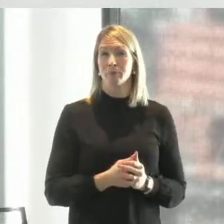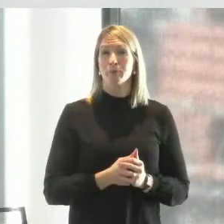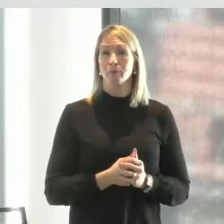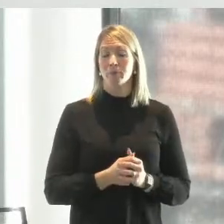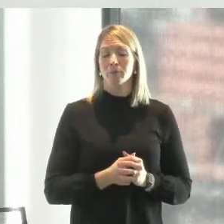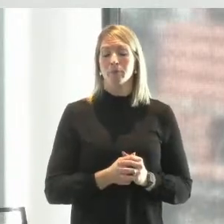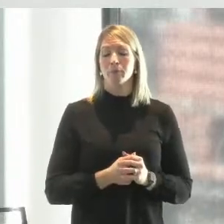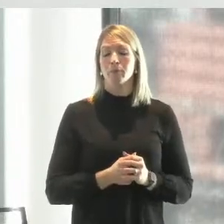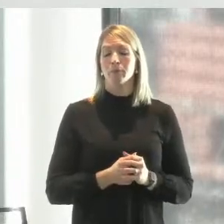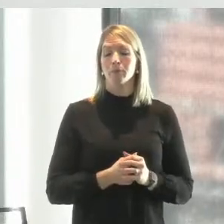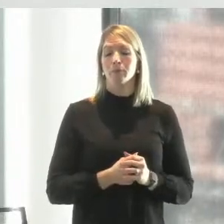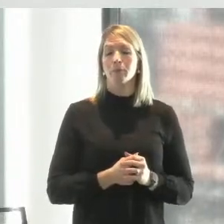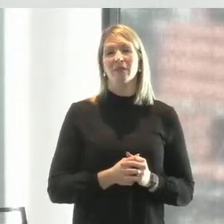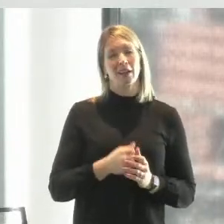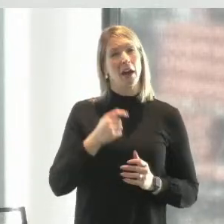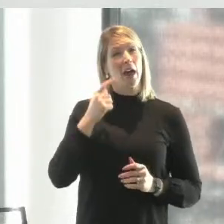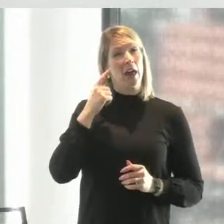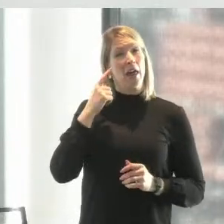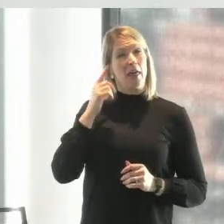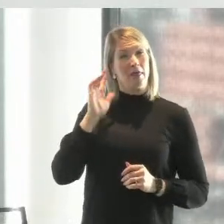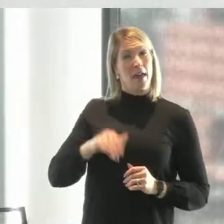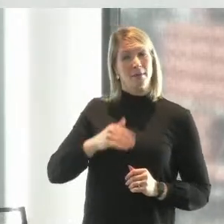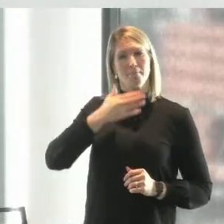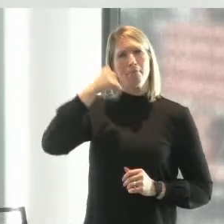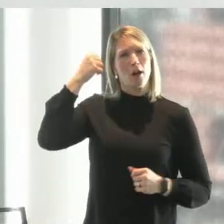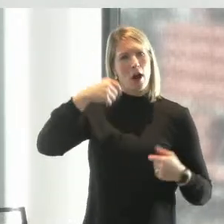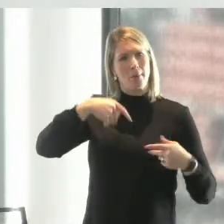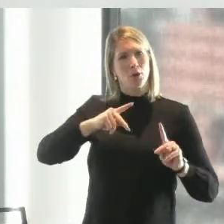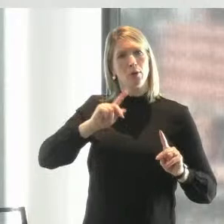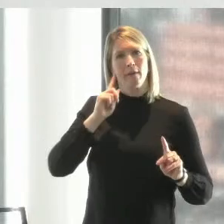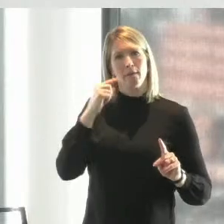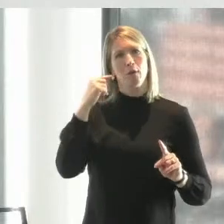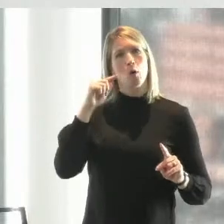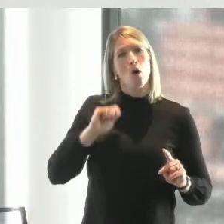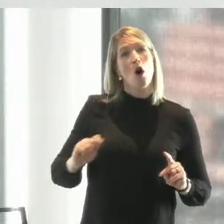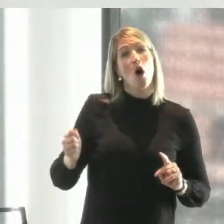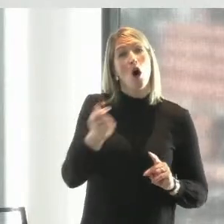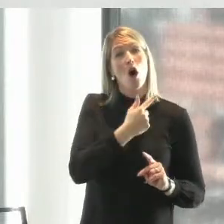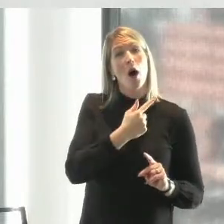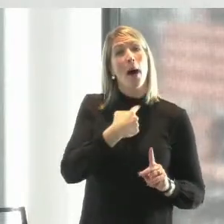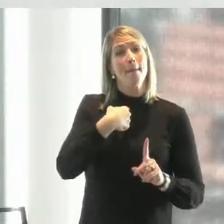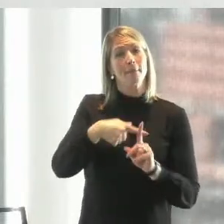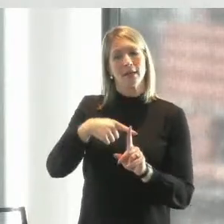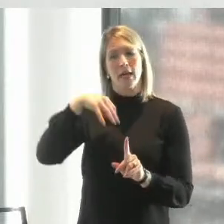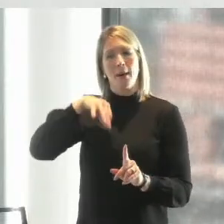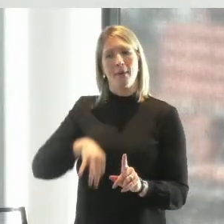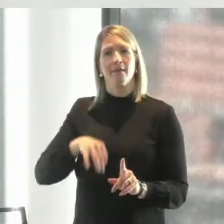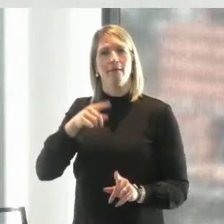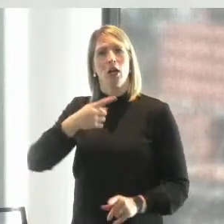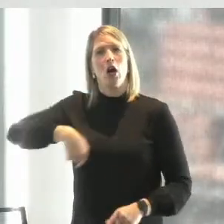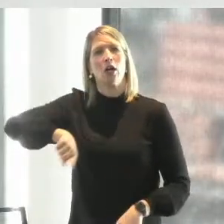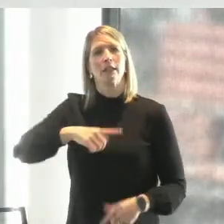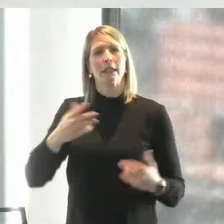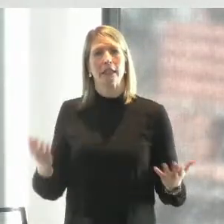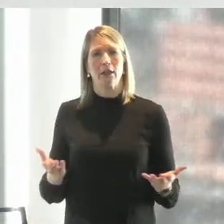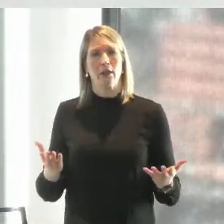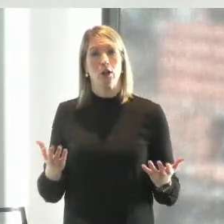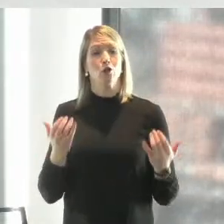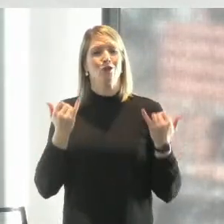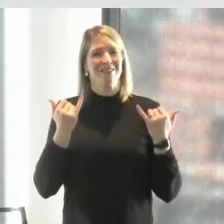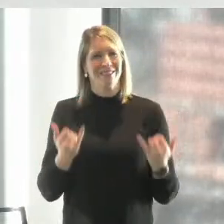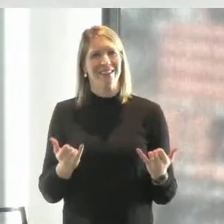opportunity should be made better and more easily available to us? That's the program we're announcing this